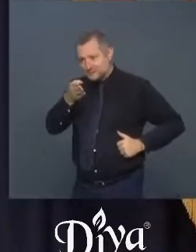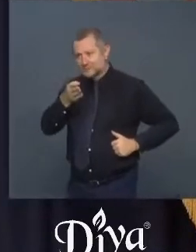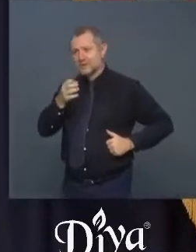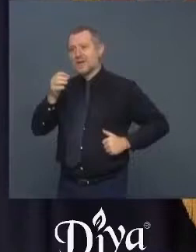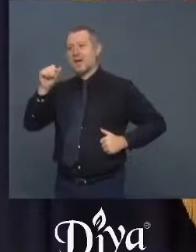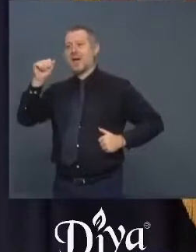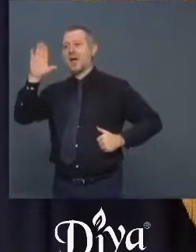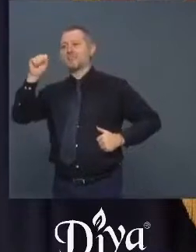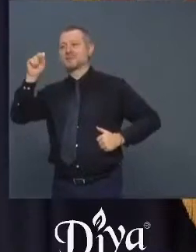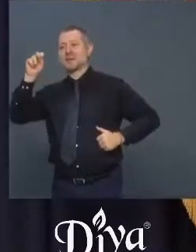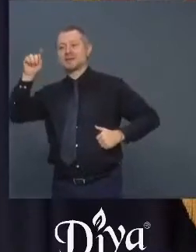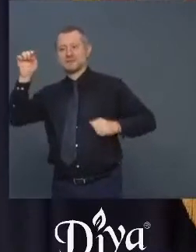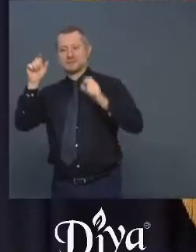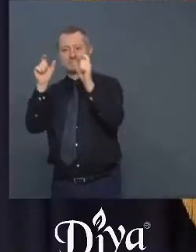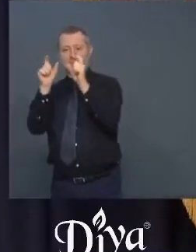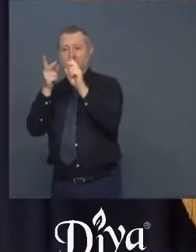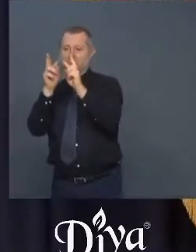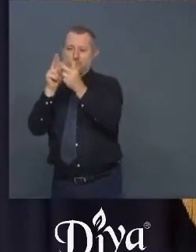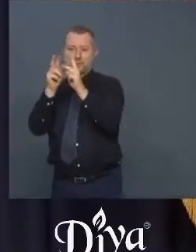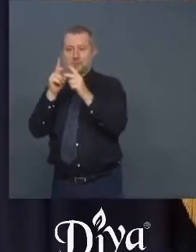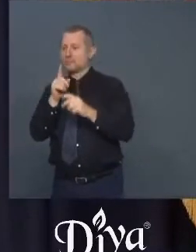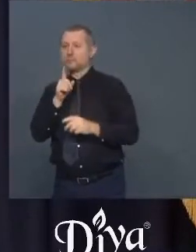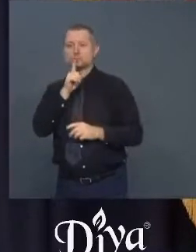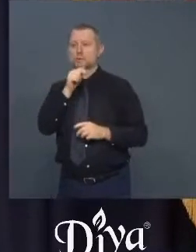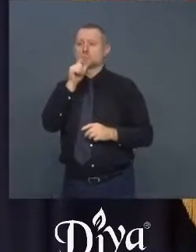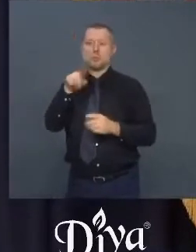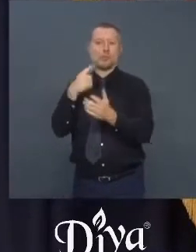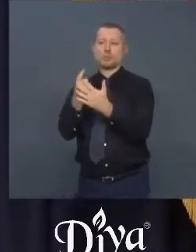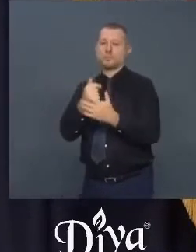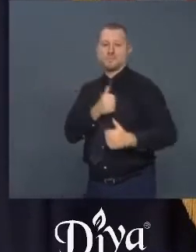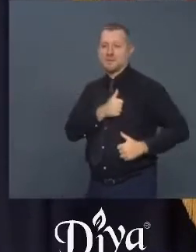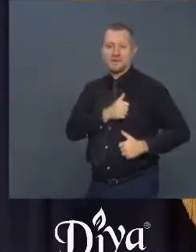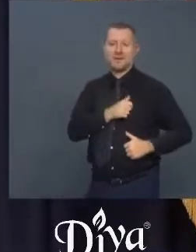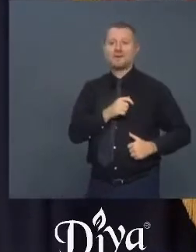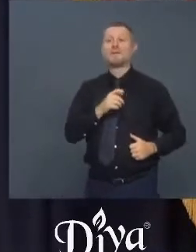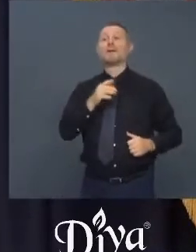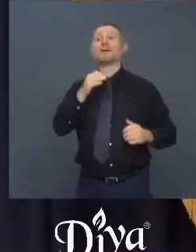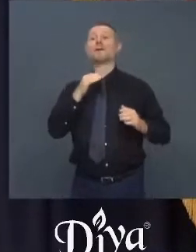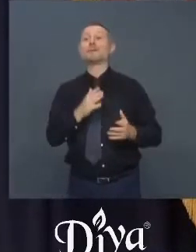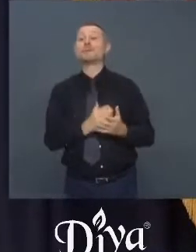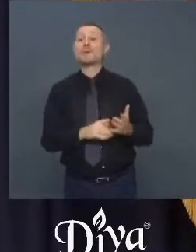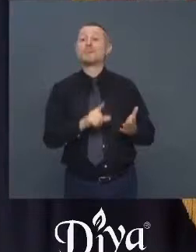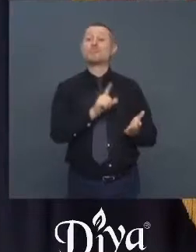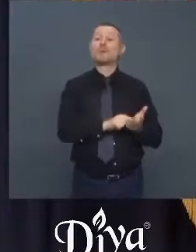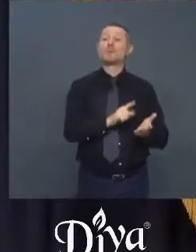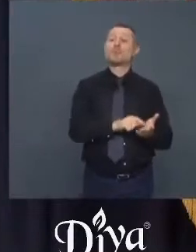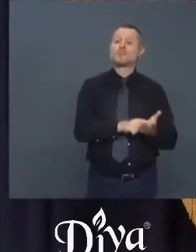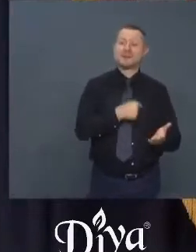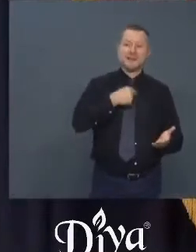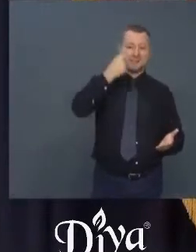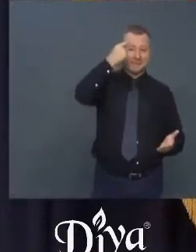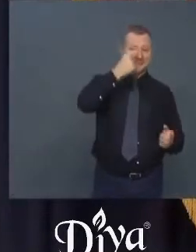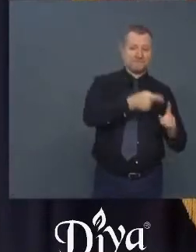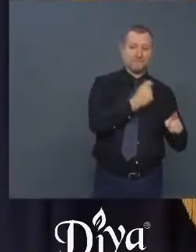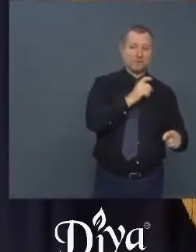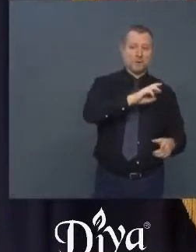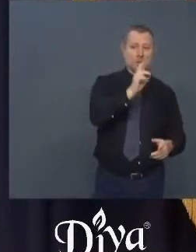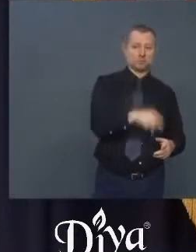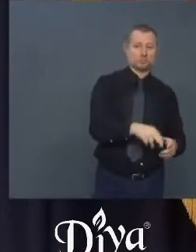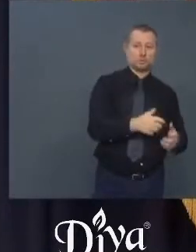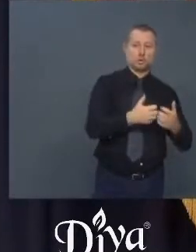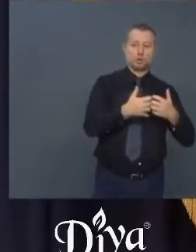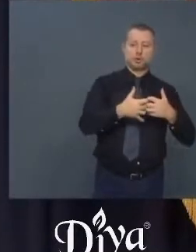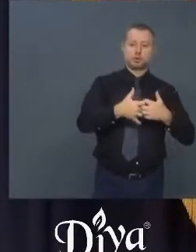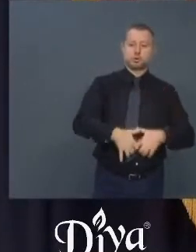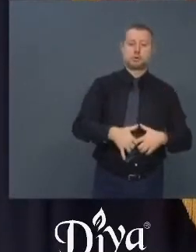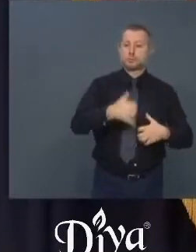that with their printer, who I believe is based in Rochester, they mismatched the application and the envelope. So there are people who are getting the